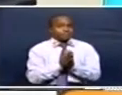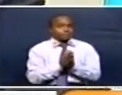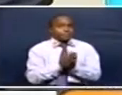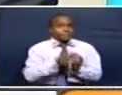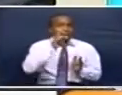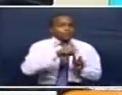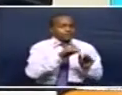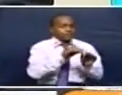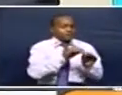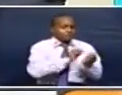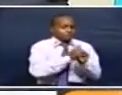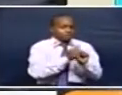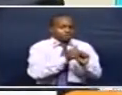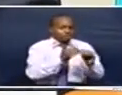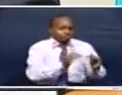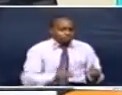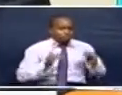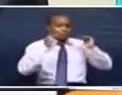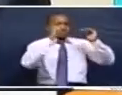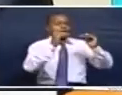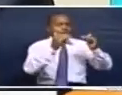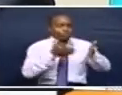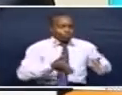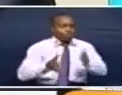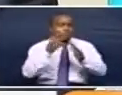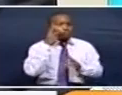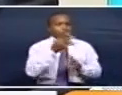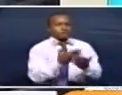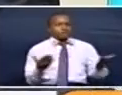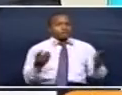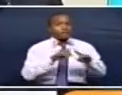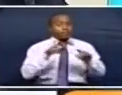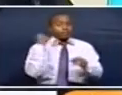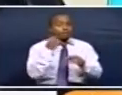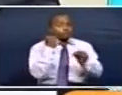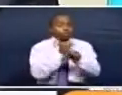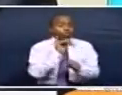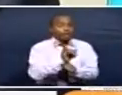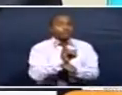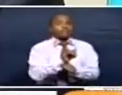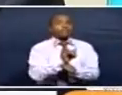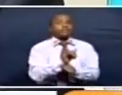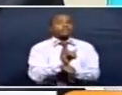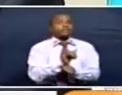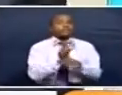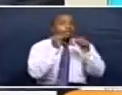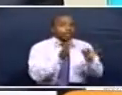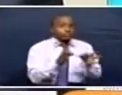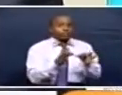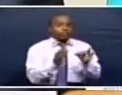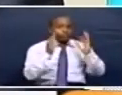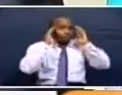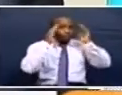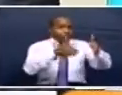we need to move to higher way of looking at things. But we can only move to that higher level of looking at things if we